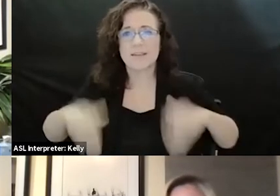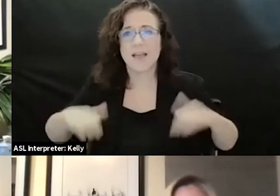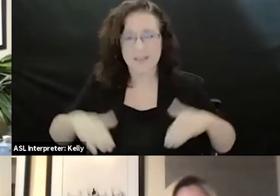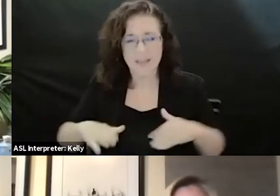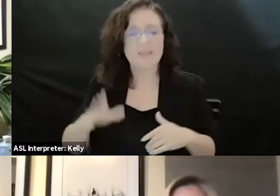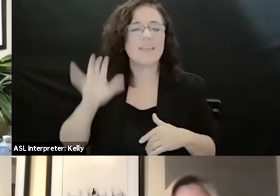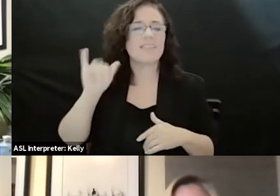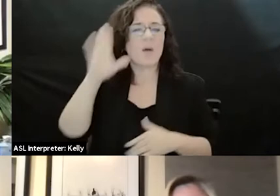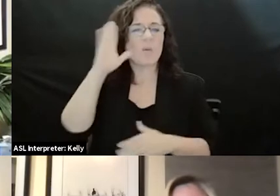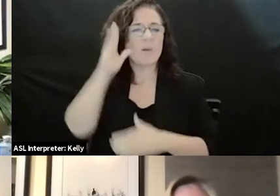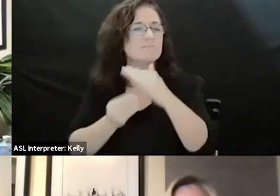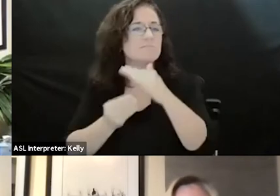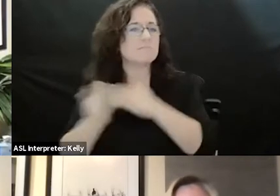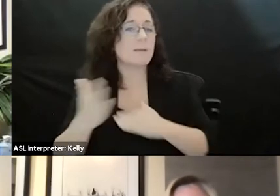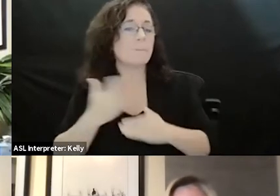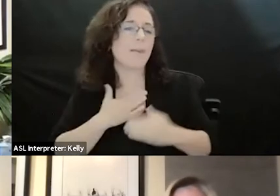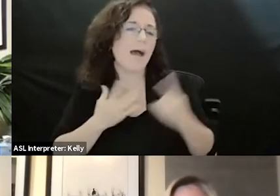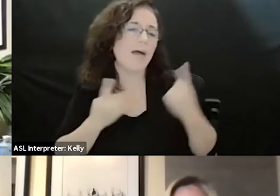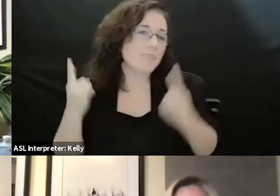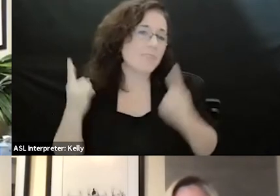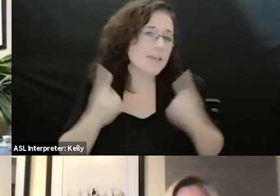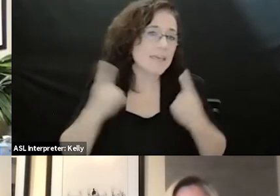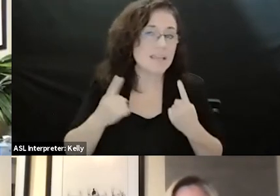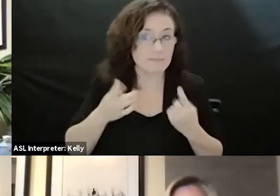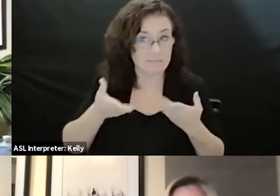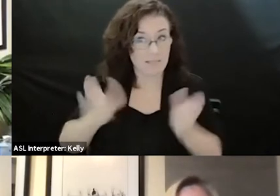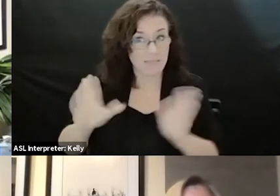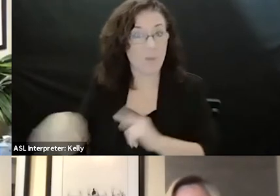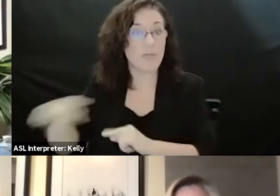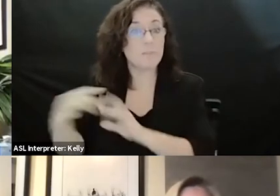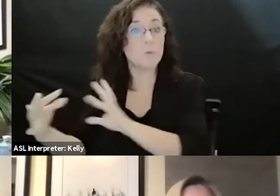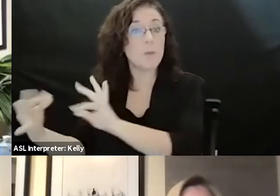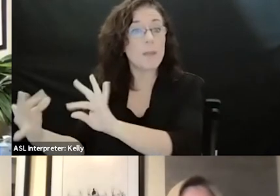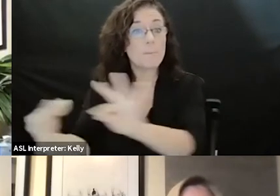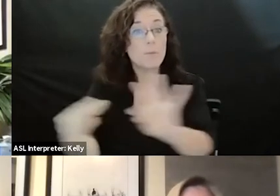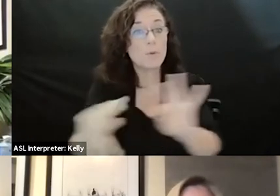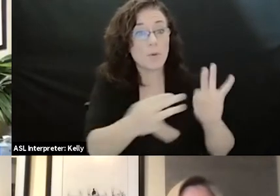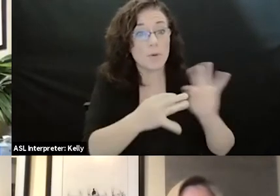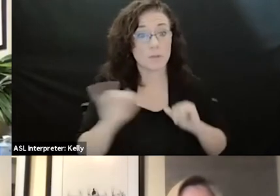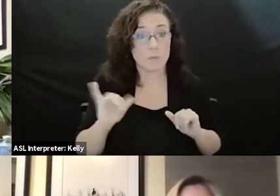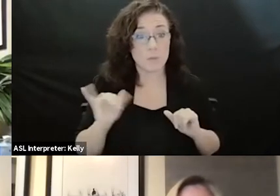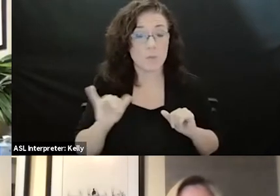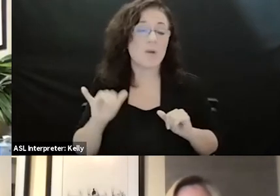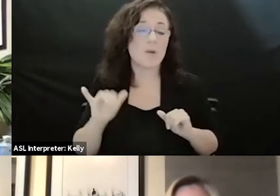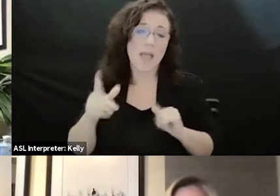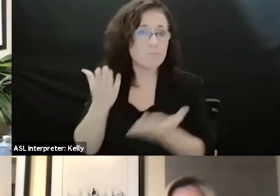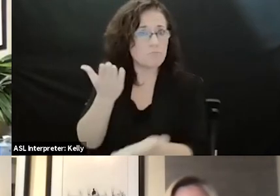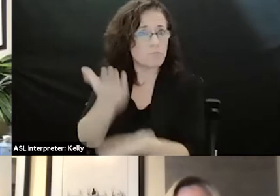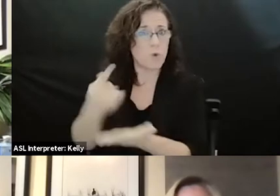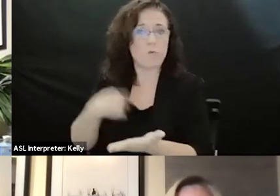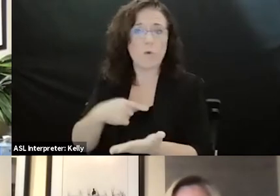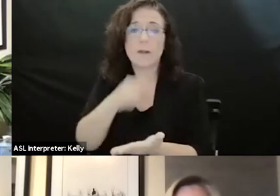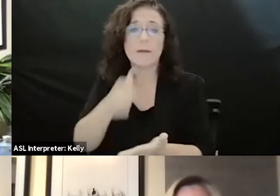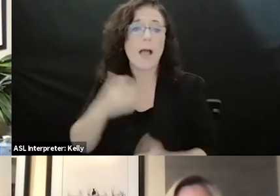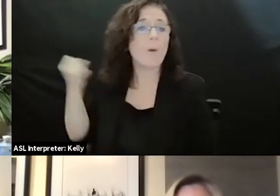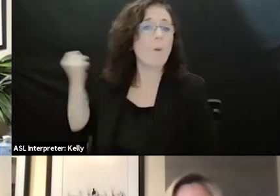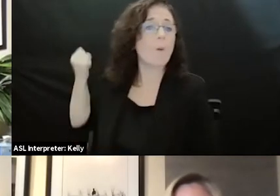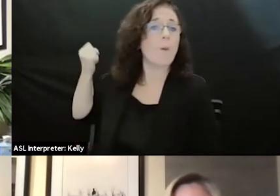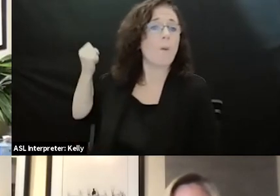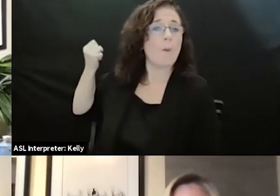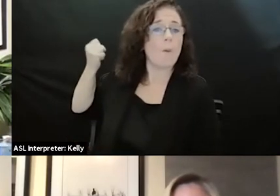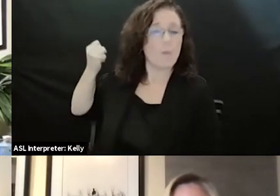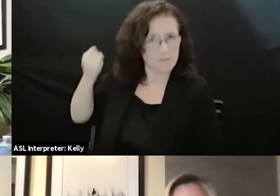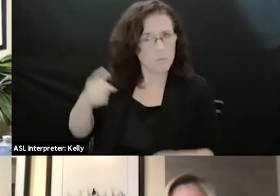and allow for input and assurance that we're not waiting for anything we're moving forward so i'll let you just address that if that's